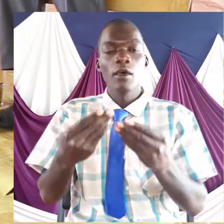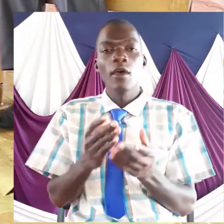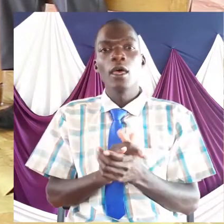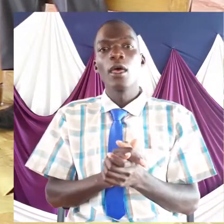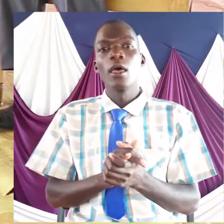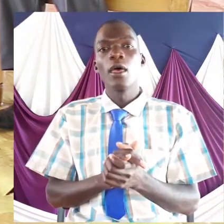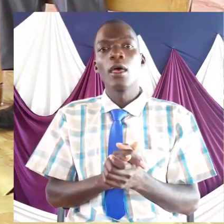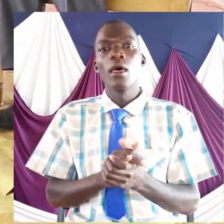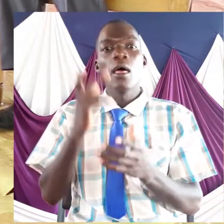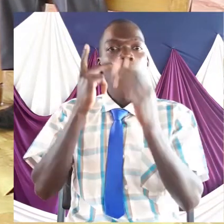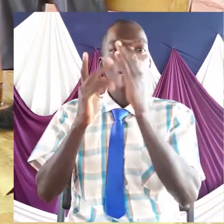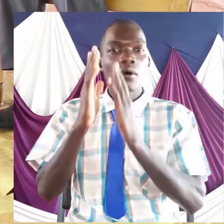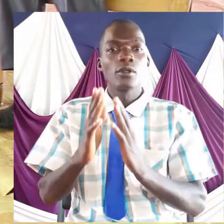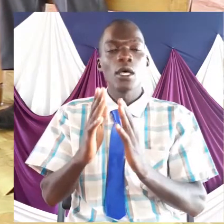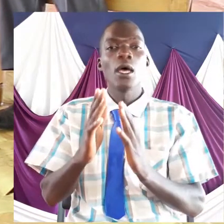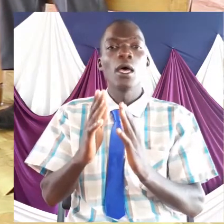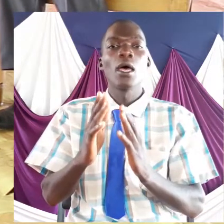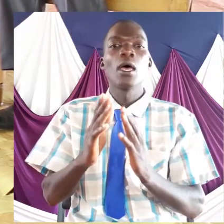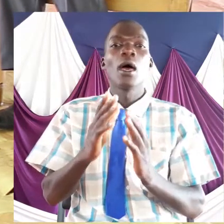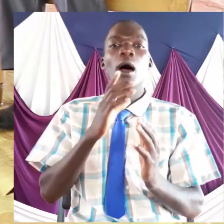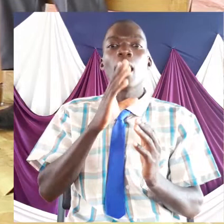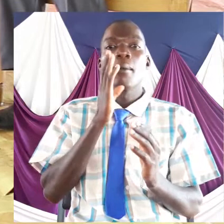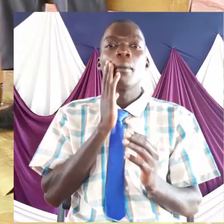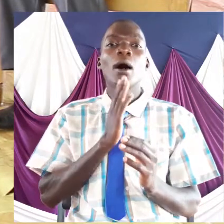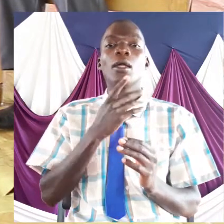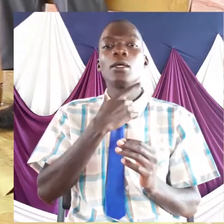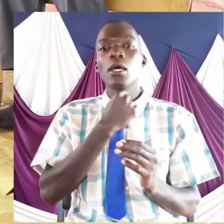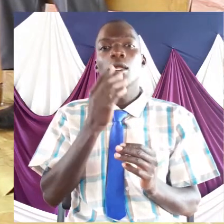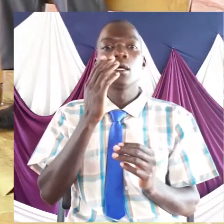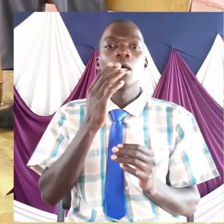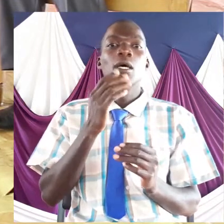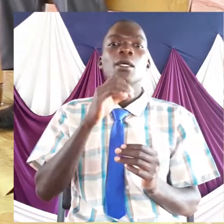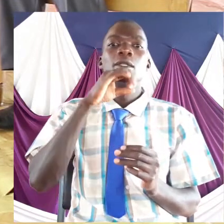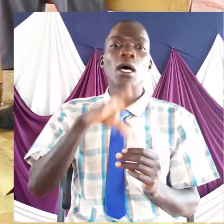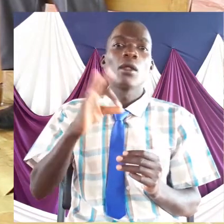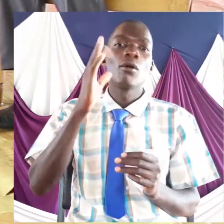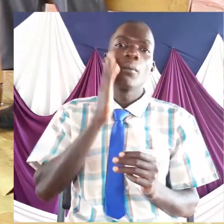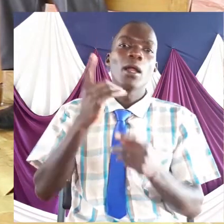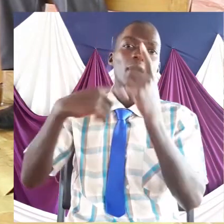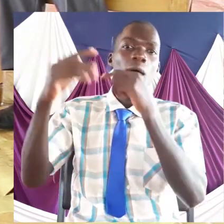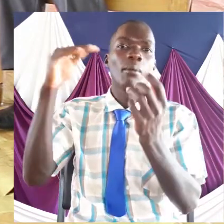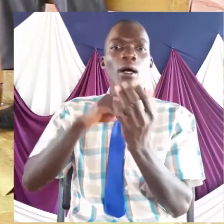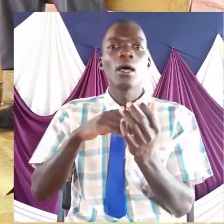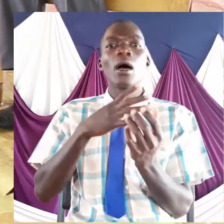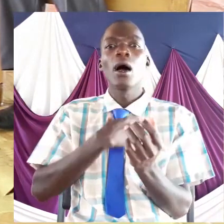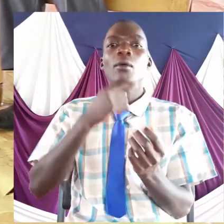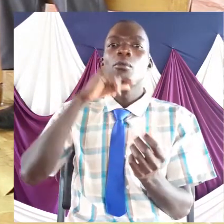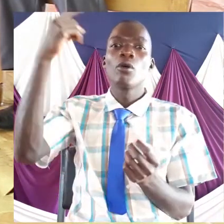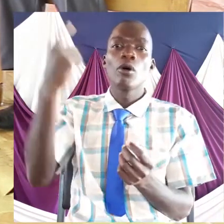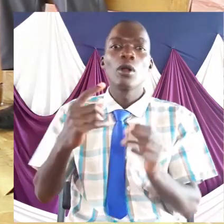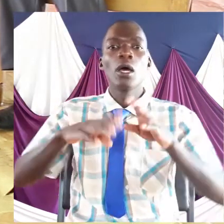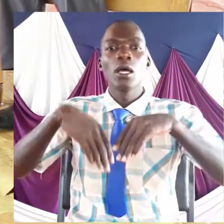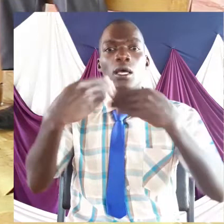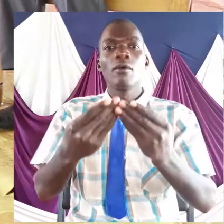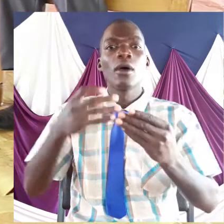we are seeing a man like the Son of God, you know, Son of Man coming in, and he's brought and is given